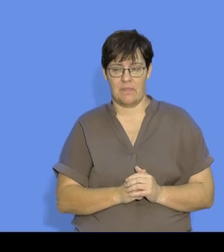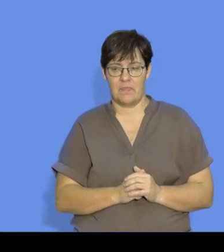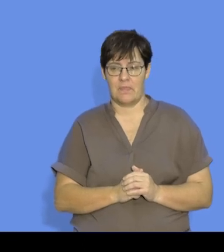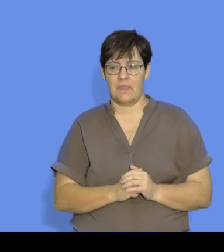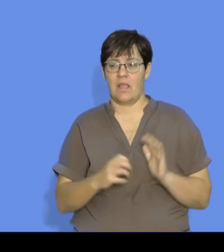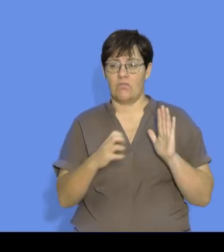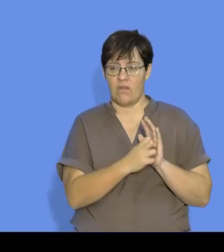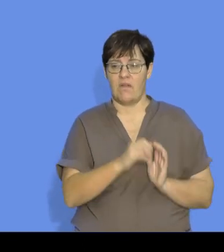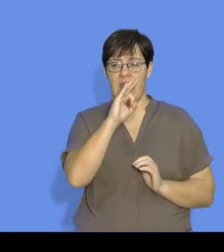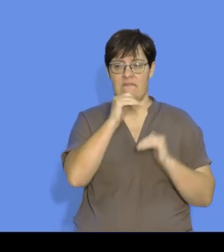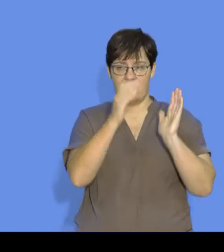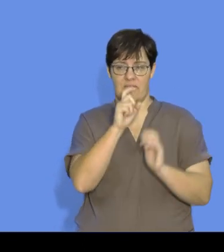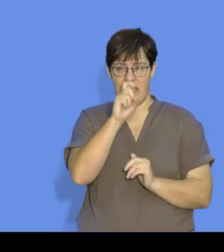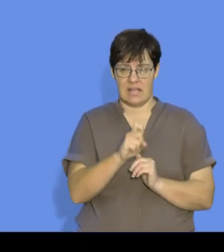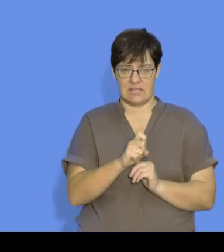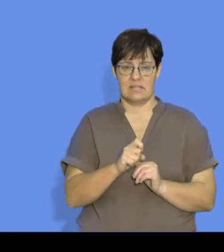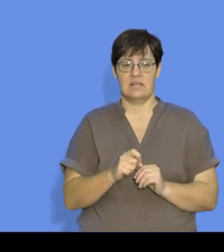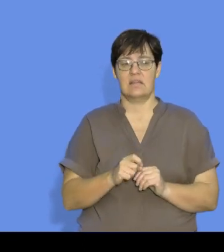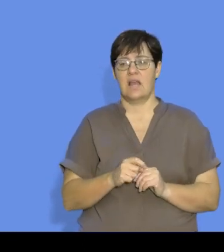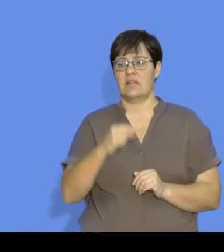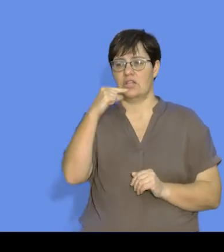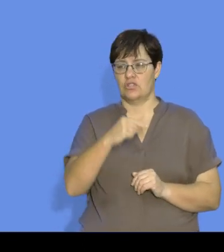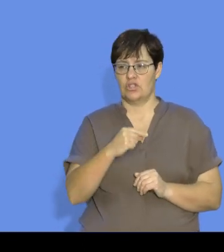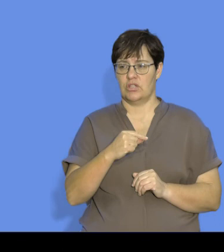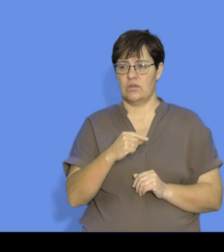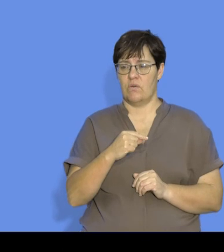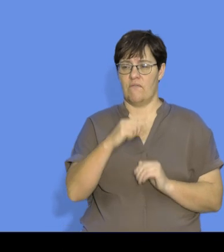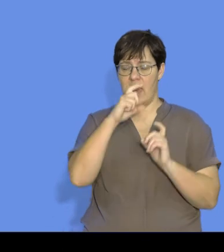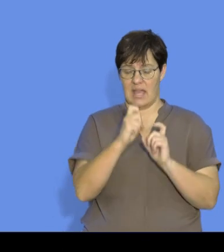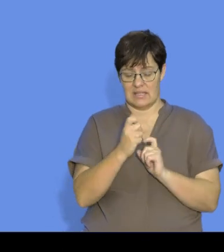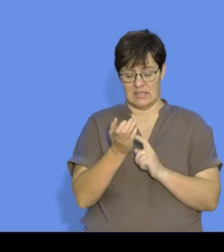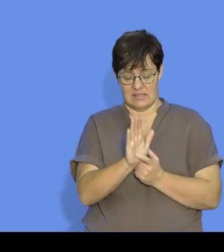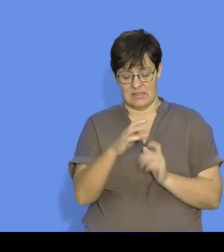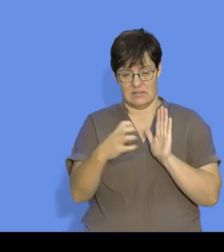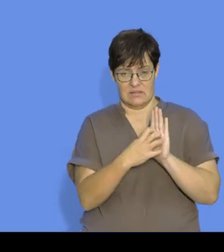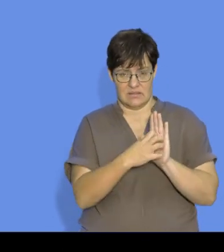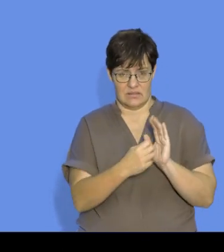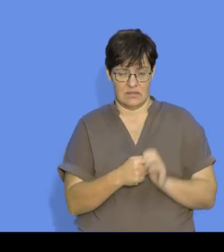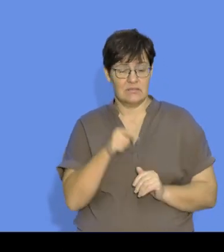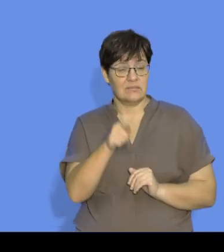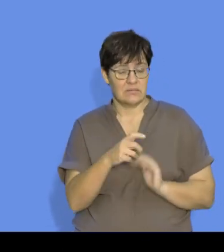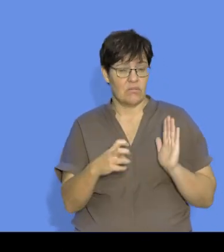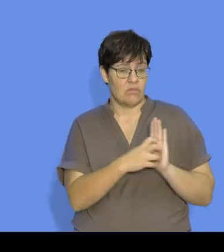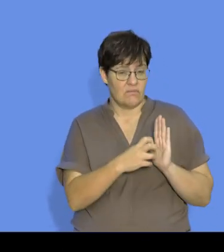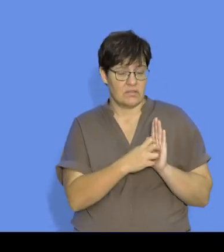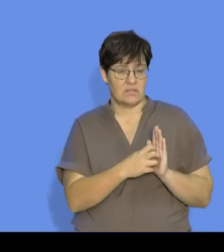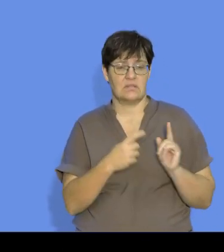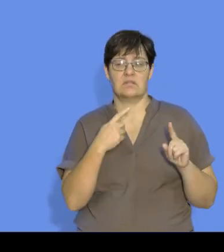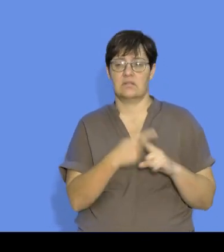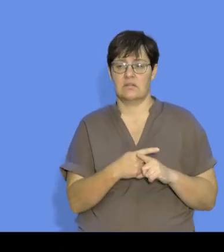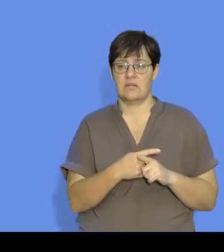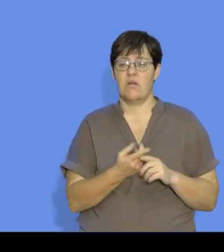And then the graphs of f of x and g of x are shown below. These